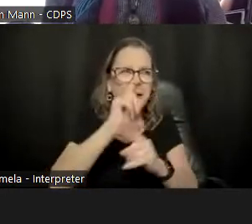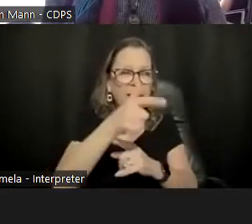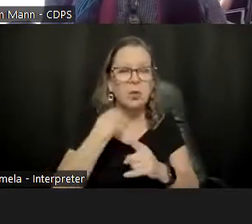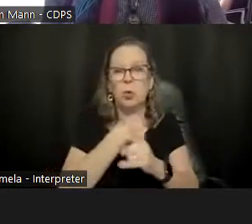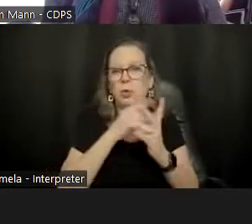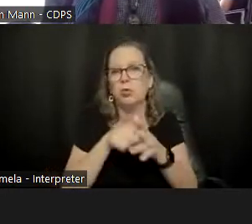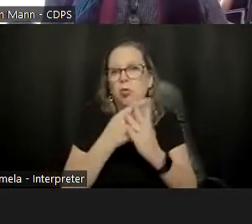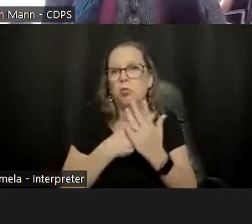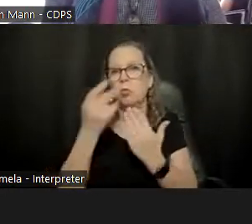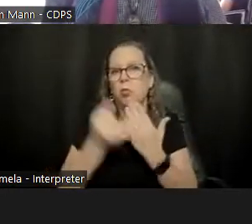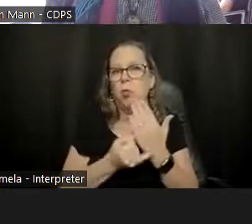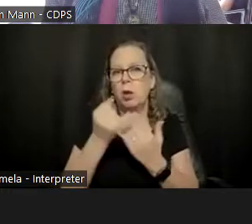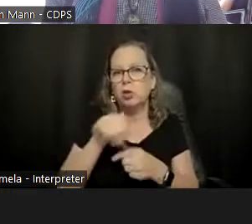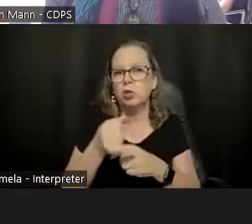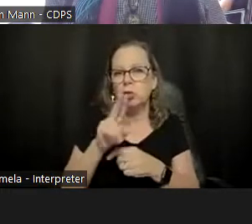June, working with,